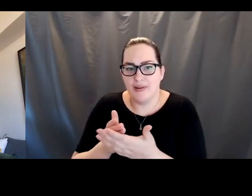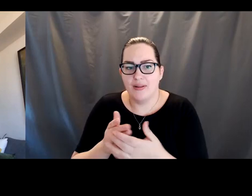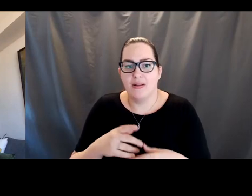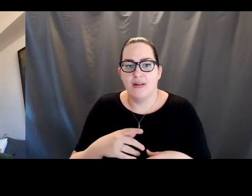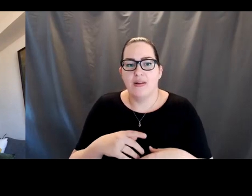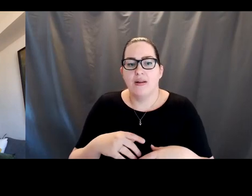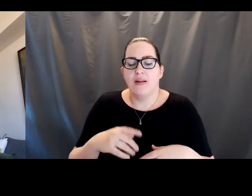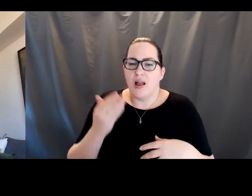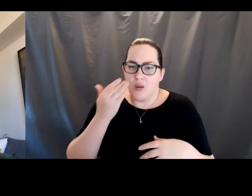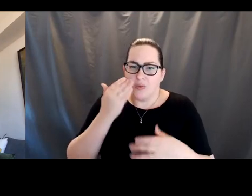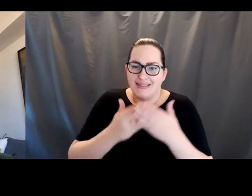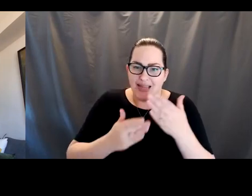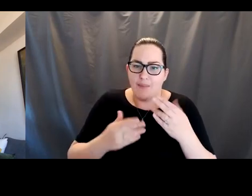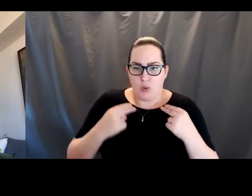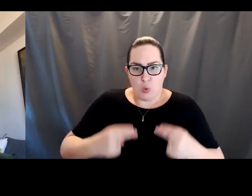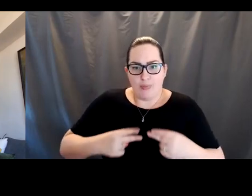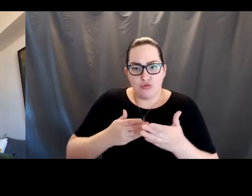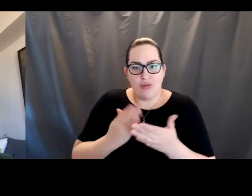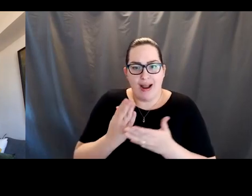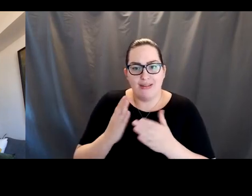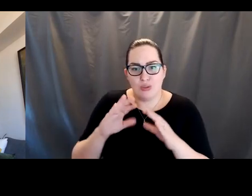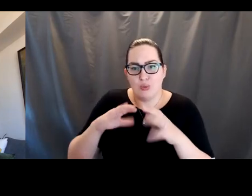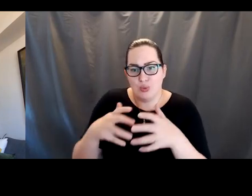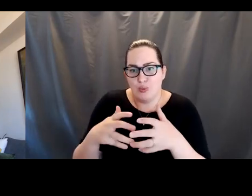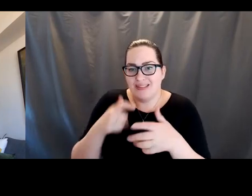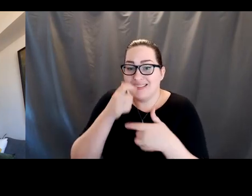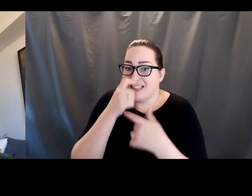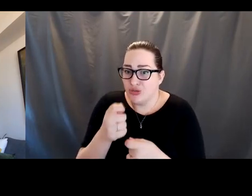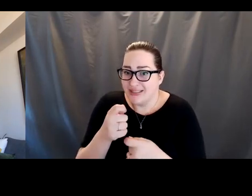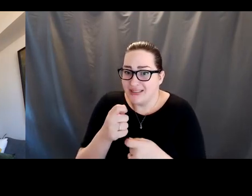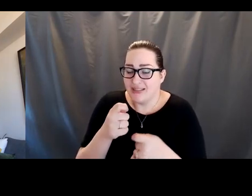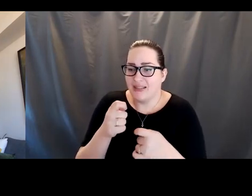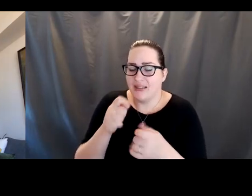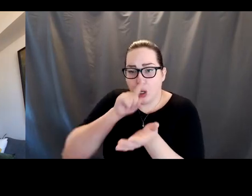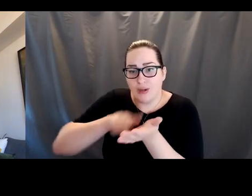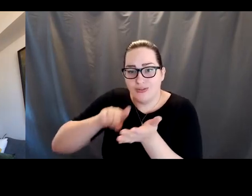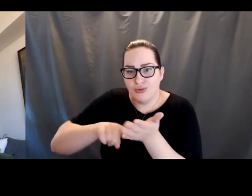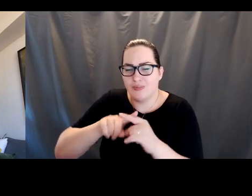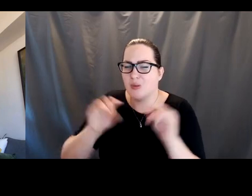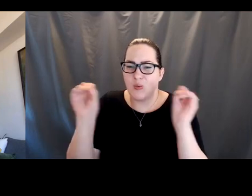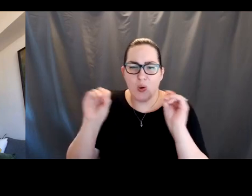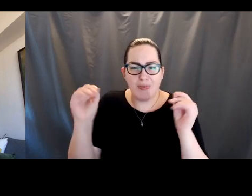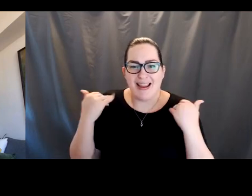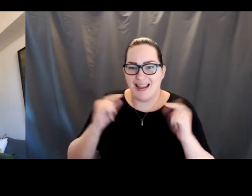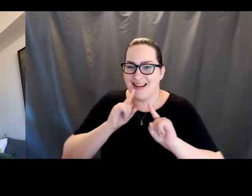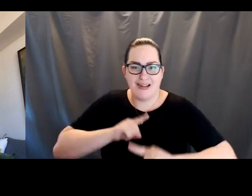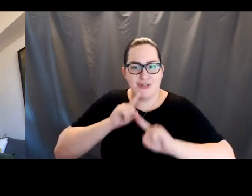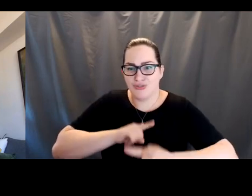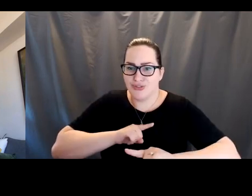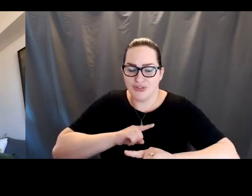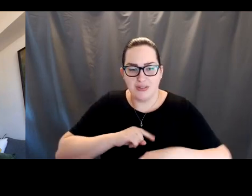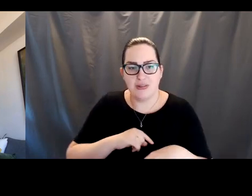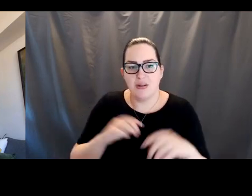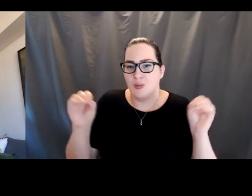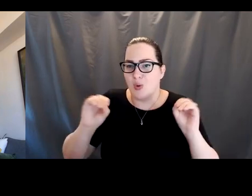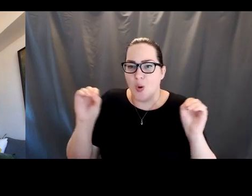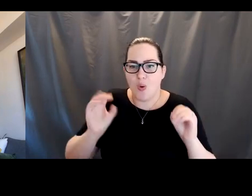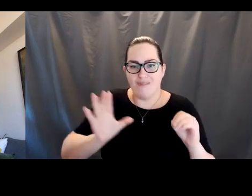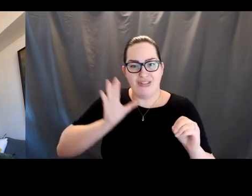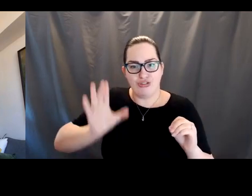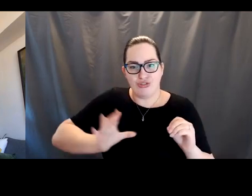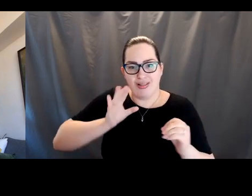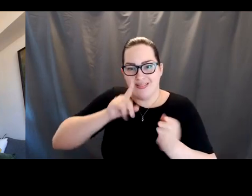and human rights groups interested in this and looking into it, but nobody really had any answers yet. And there was no official seeming investigation